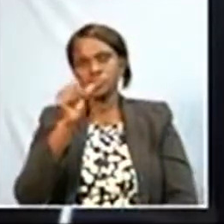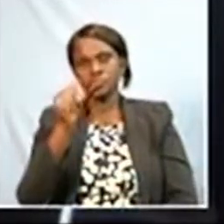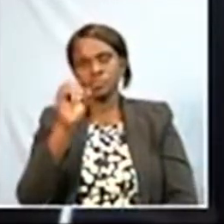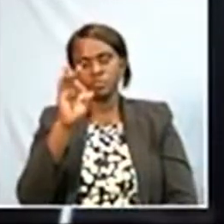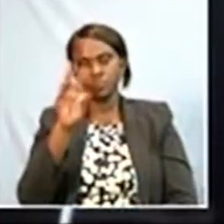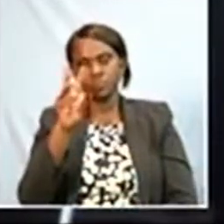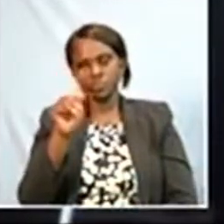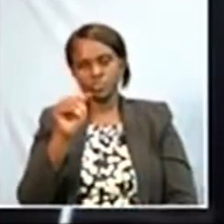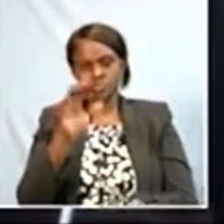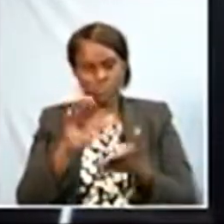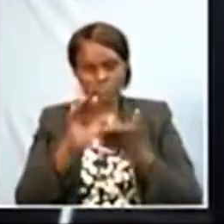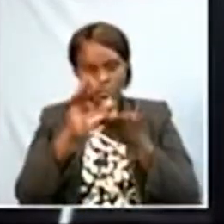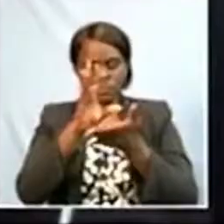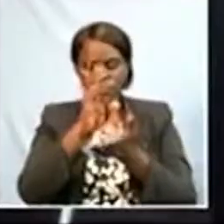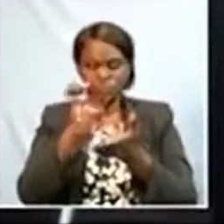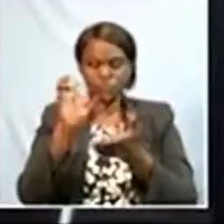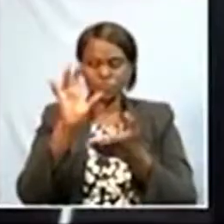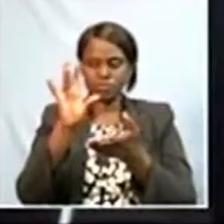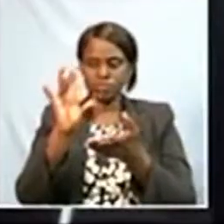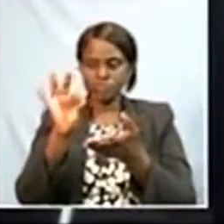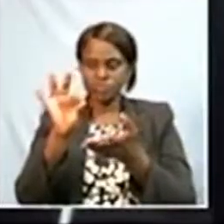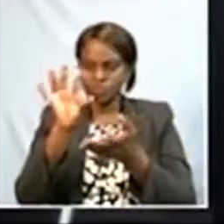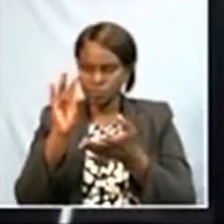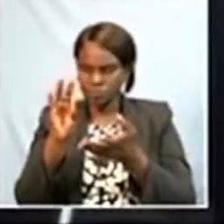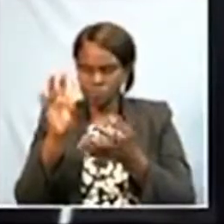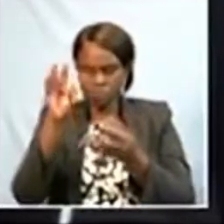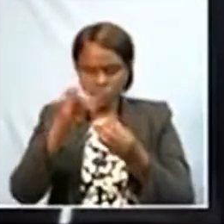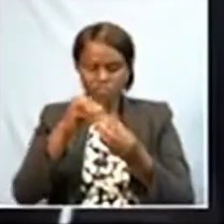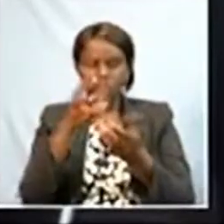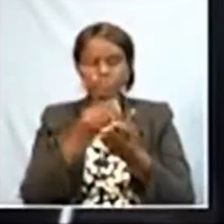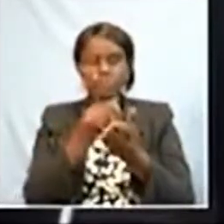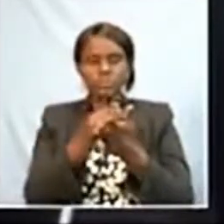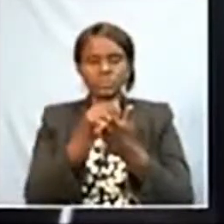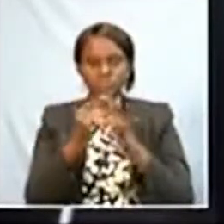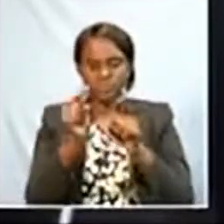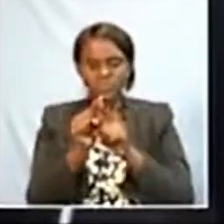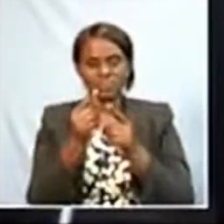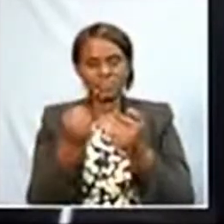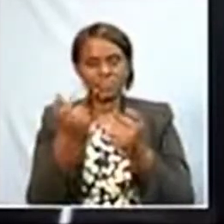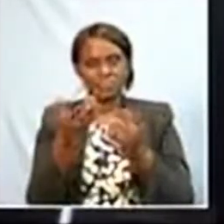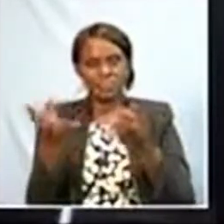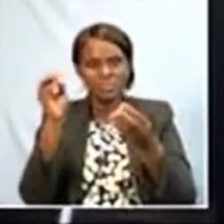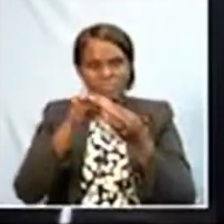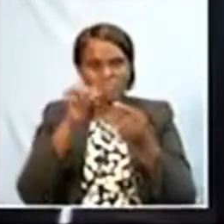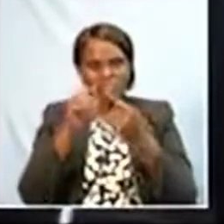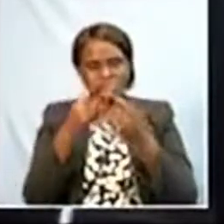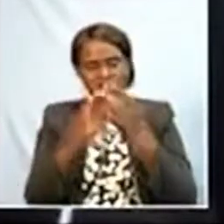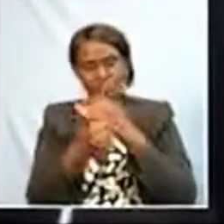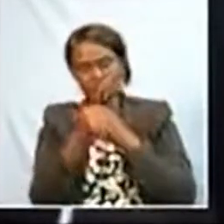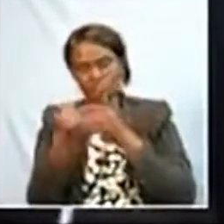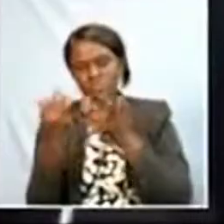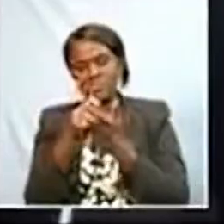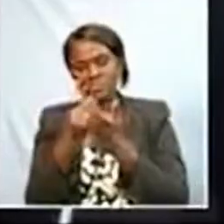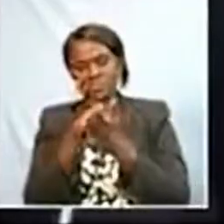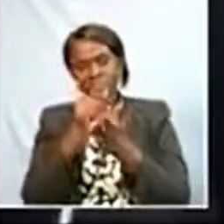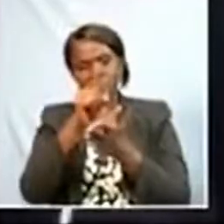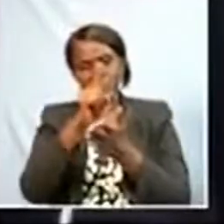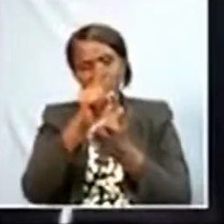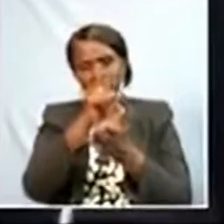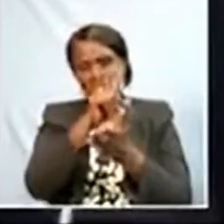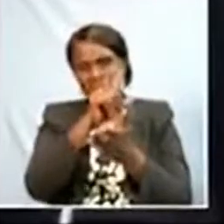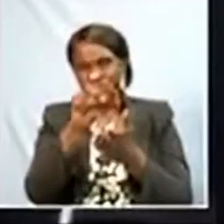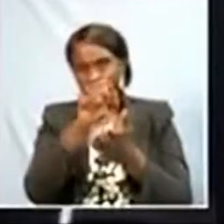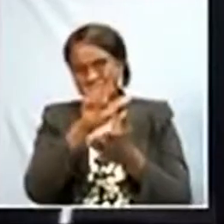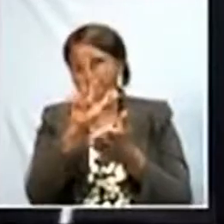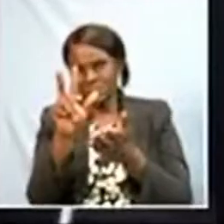allocated 697.26 as additional funding, as additional to the available funding 133.